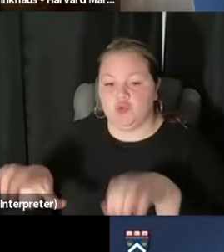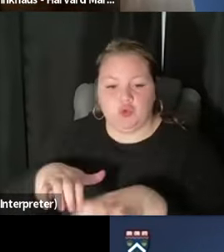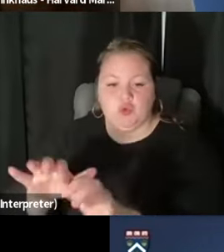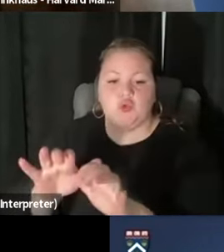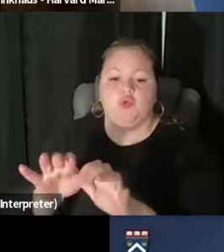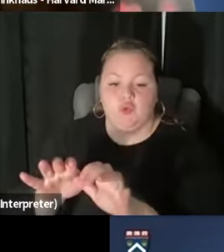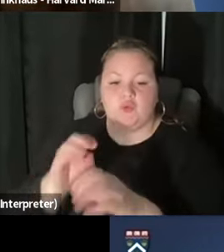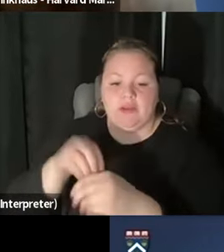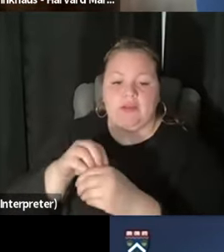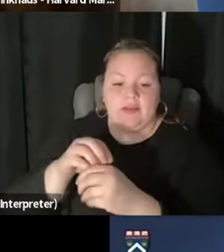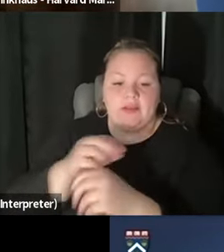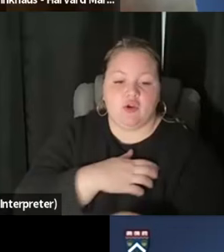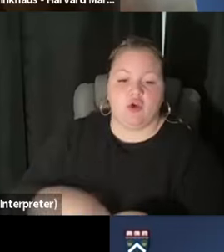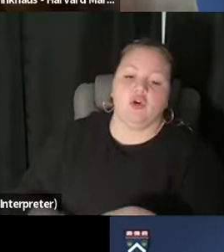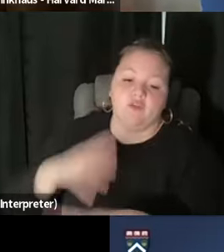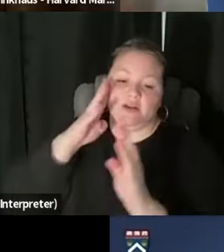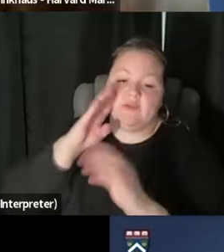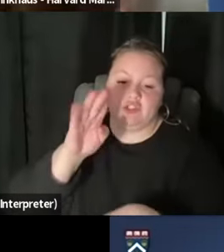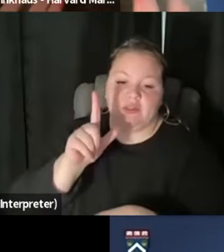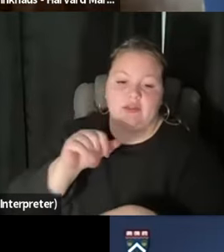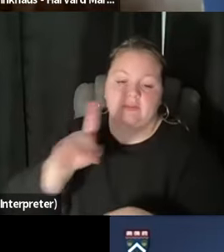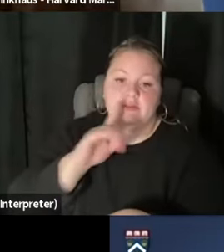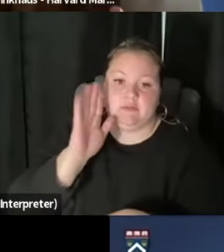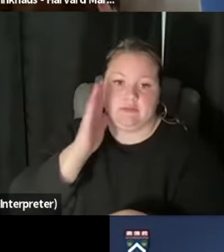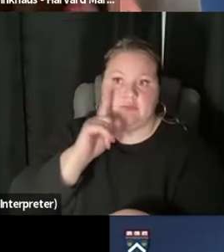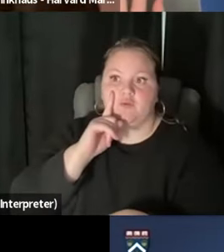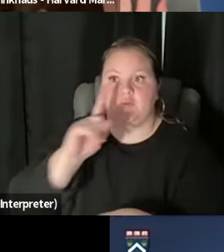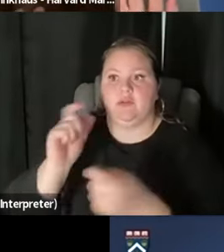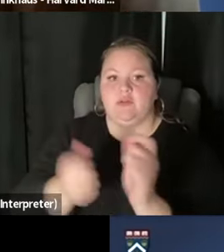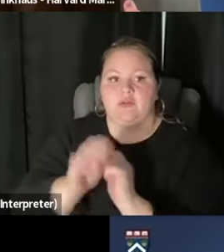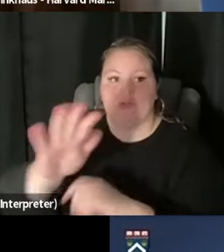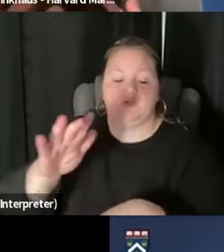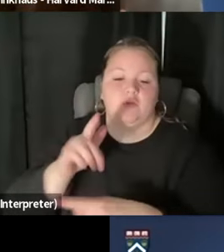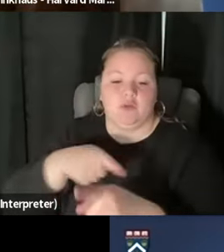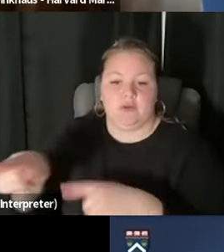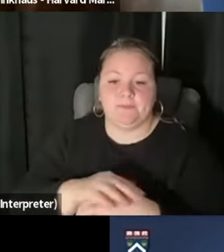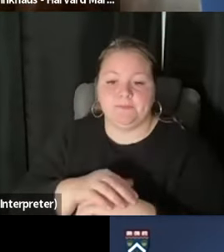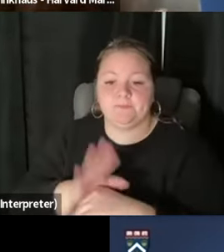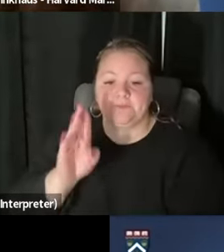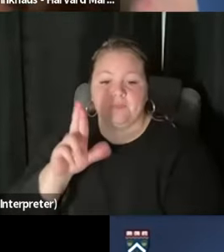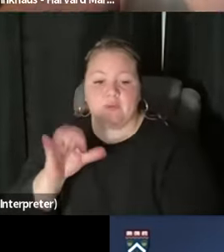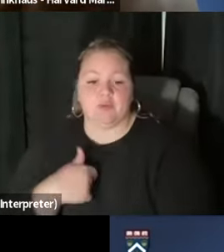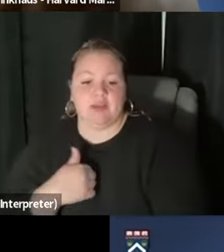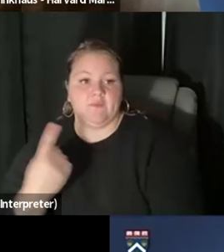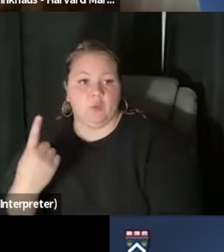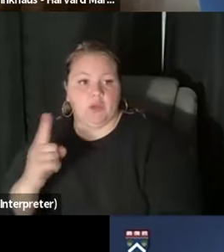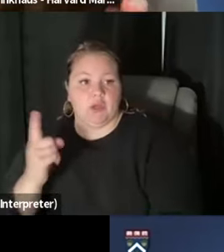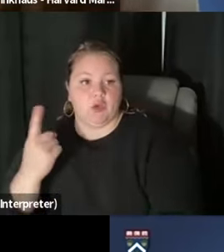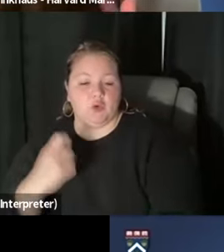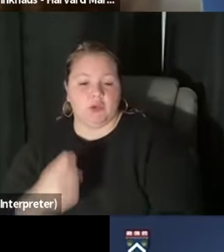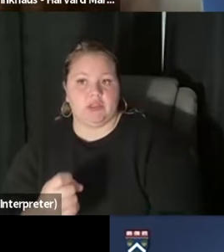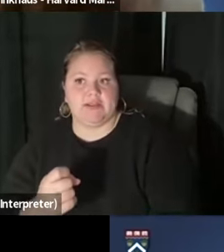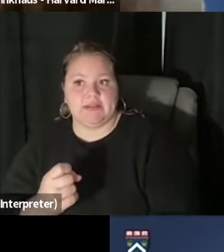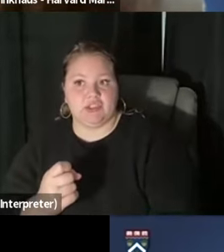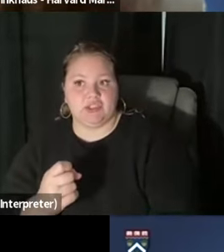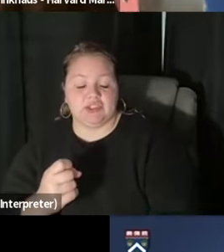Harvard Innovation Labs was really transformative for you. Very powerful. Bruce, we have one question kind of going back to the beginning. A few people